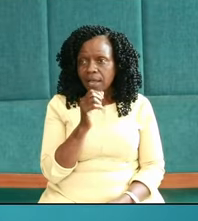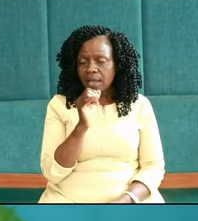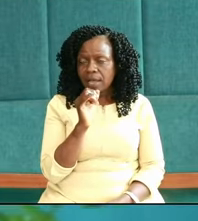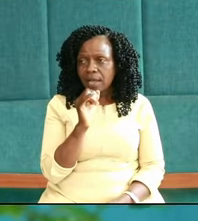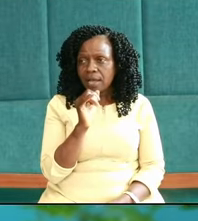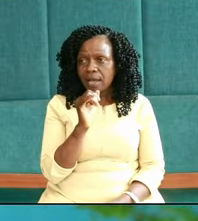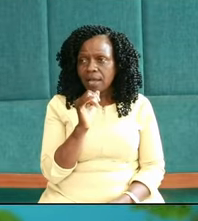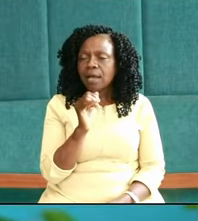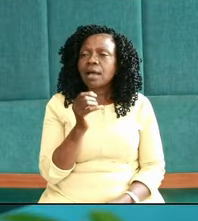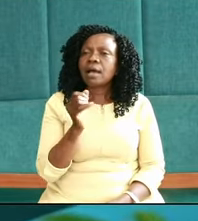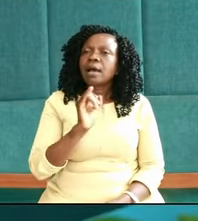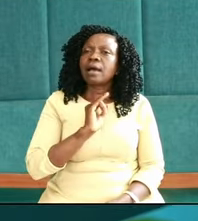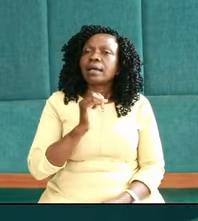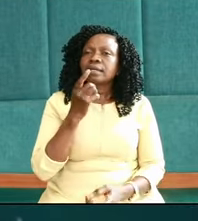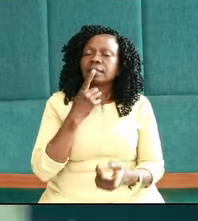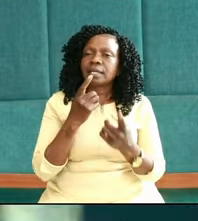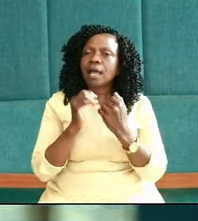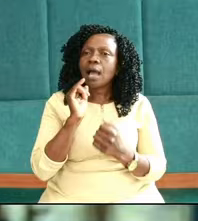I will